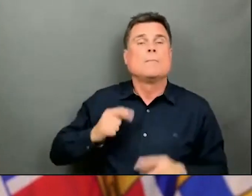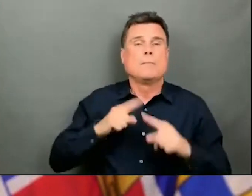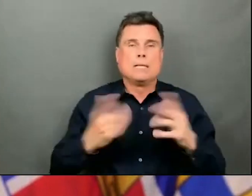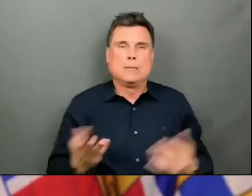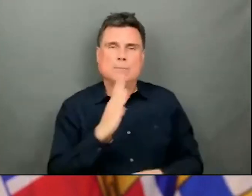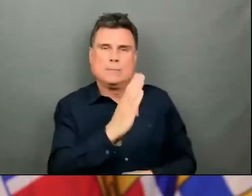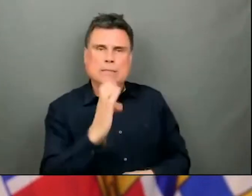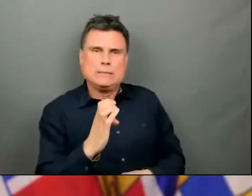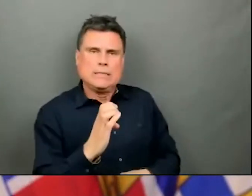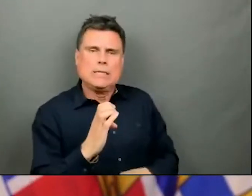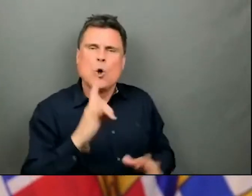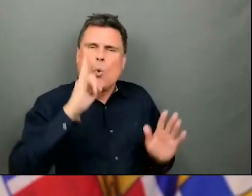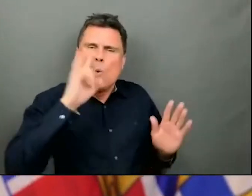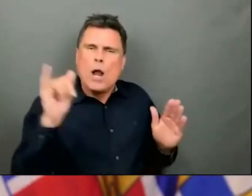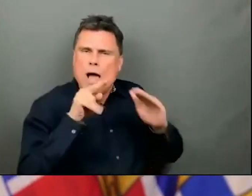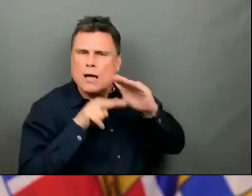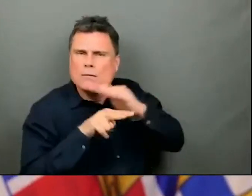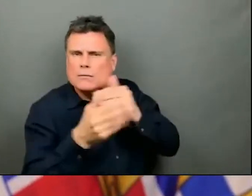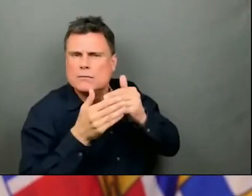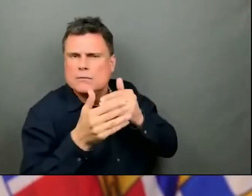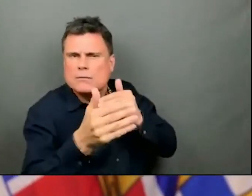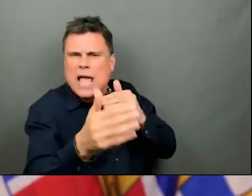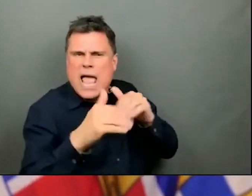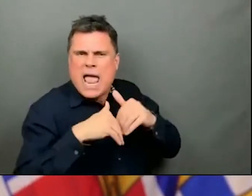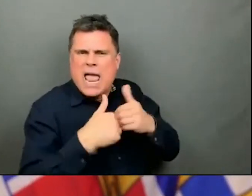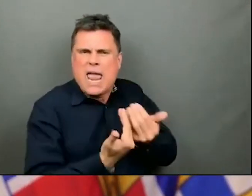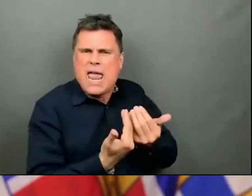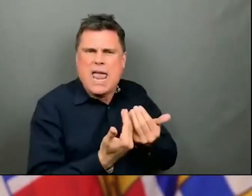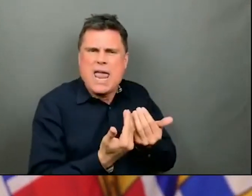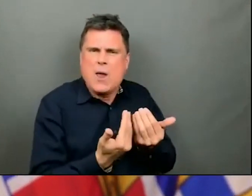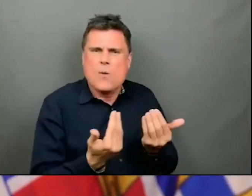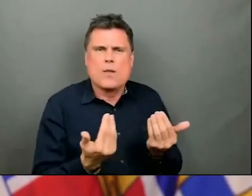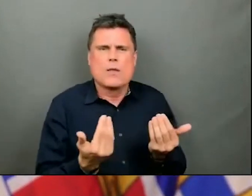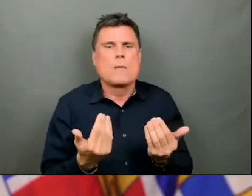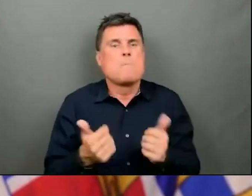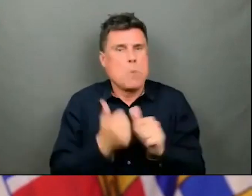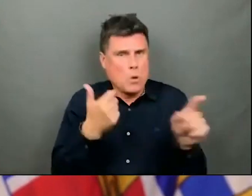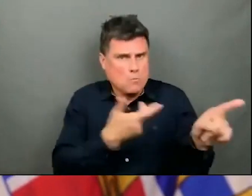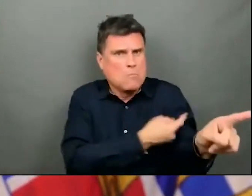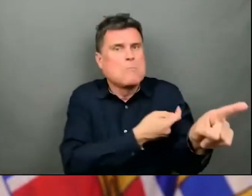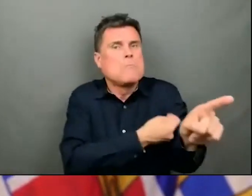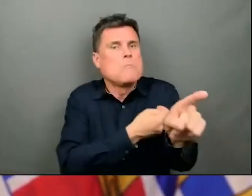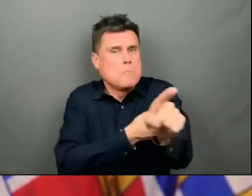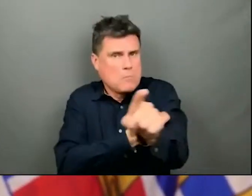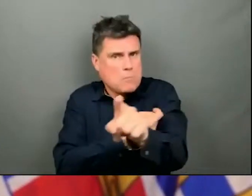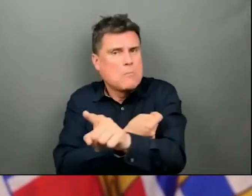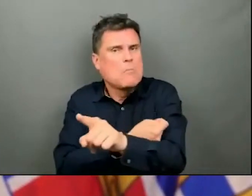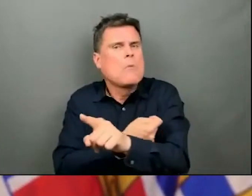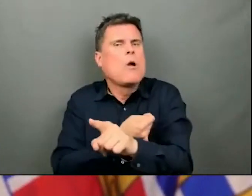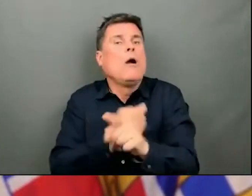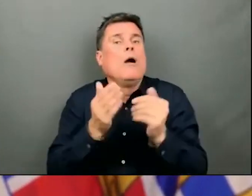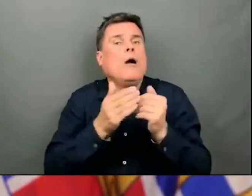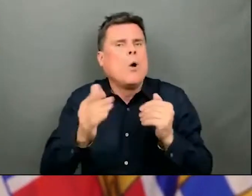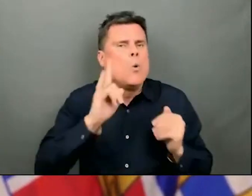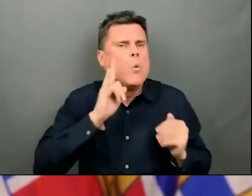to be in a world where most people are protected from vaccine? And one of the things that we think about it,